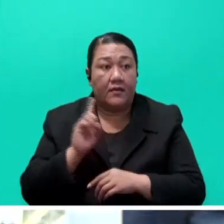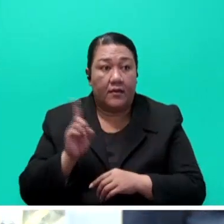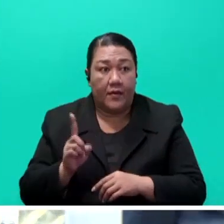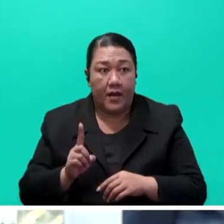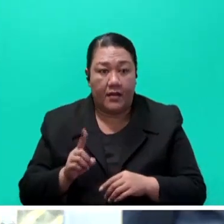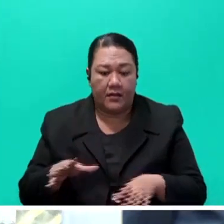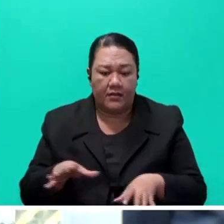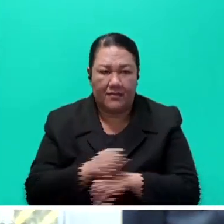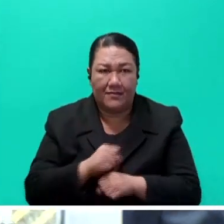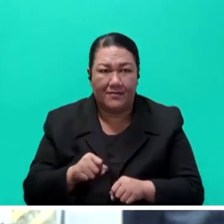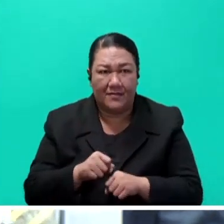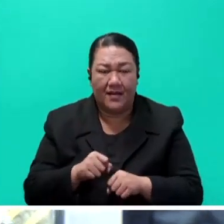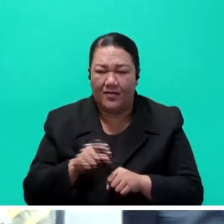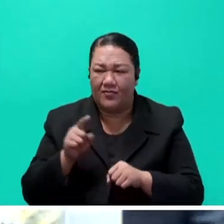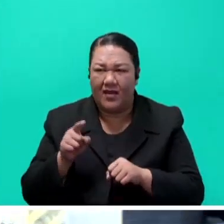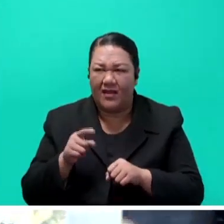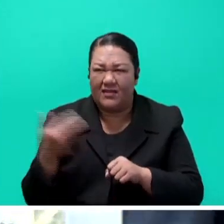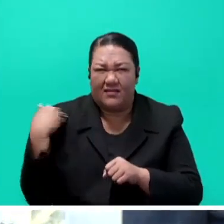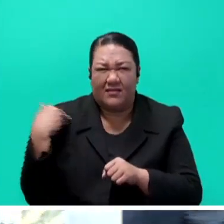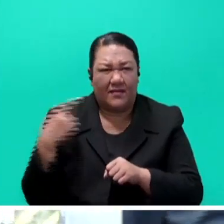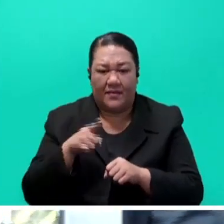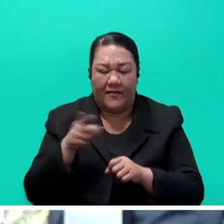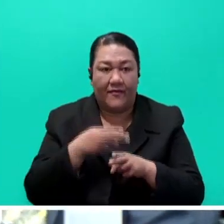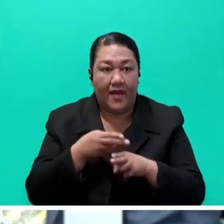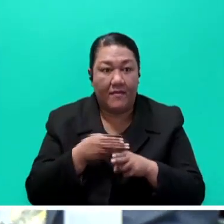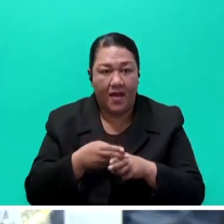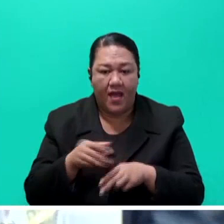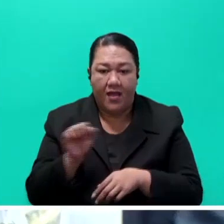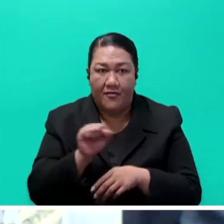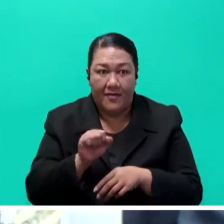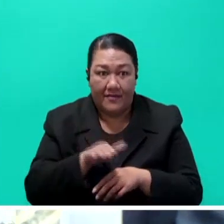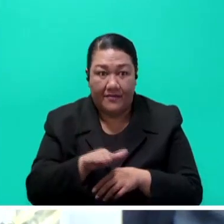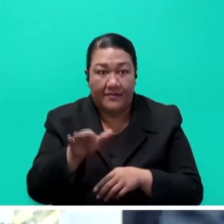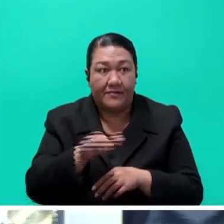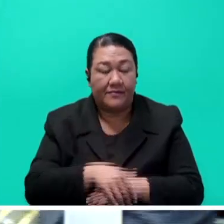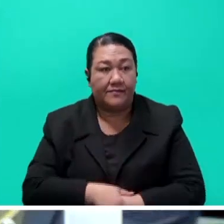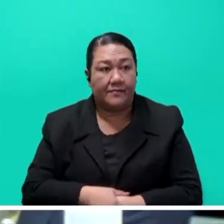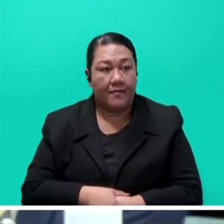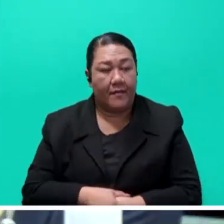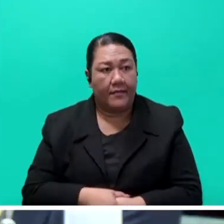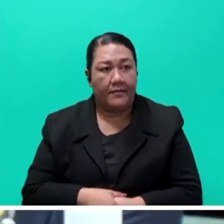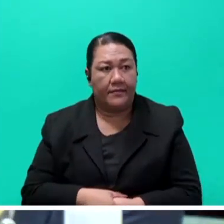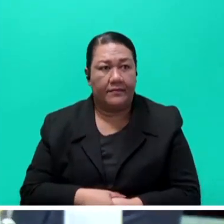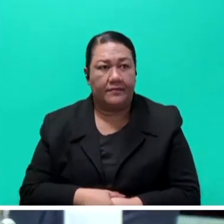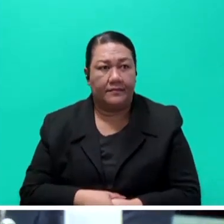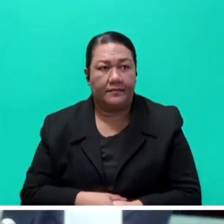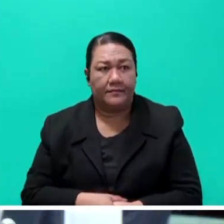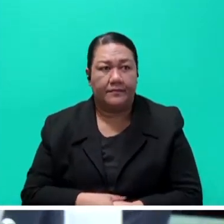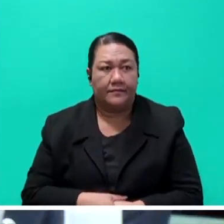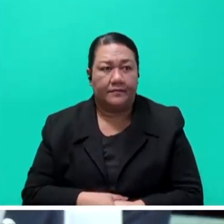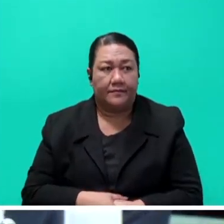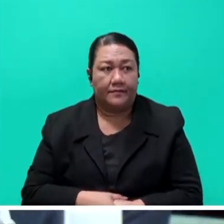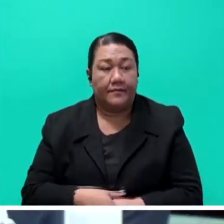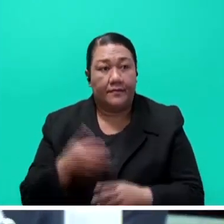our farmers, lorry drivers, and ultimately our national productivity. Mr. Speaker, I want to state that these issues